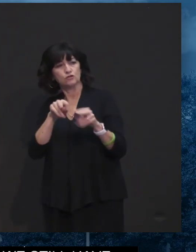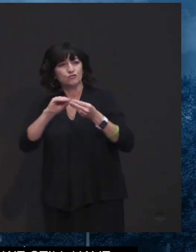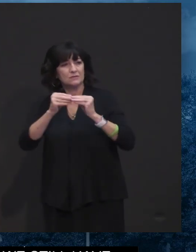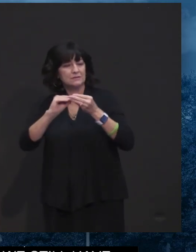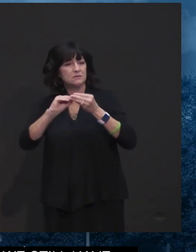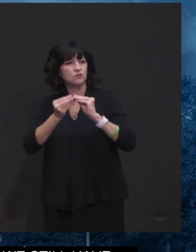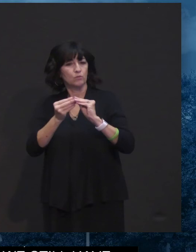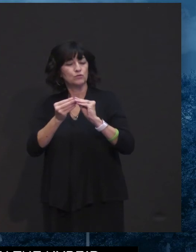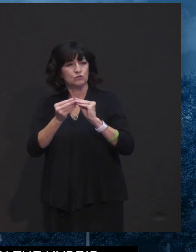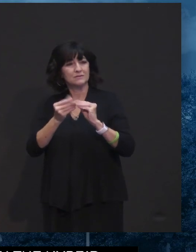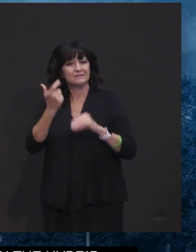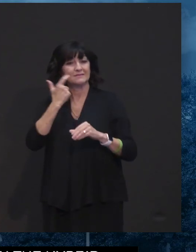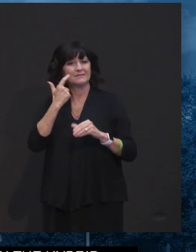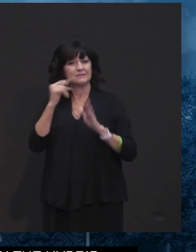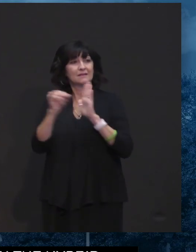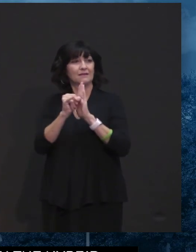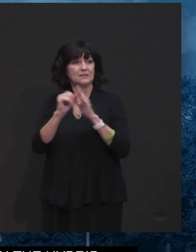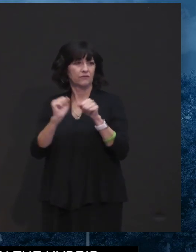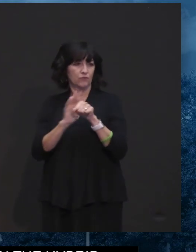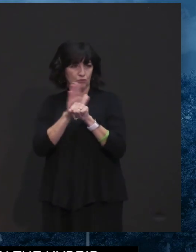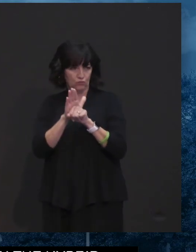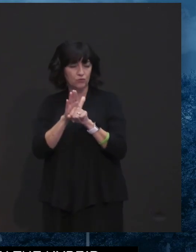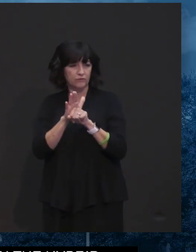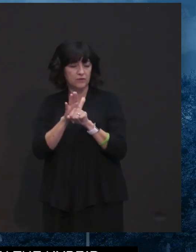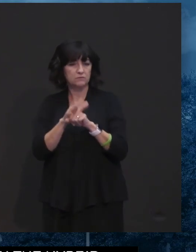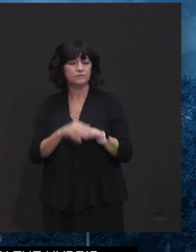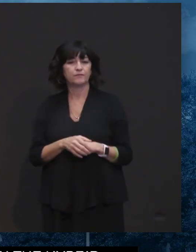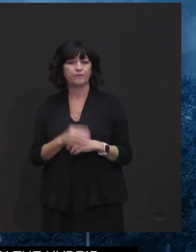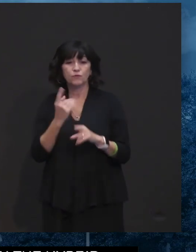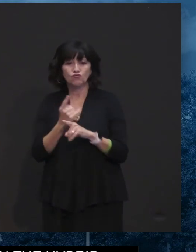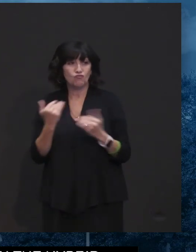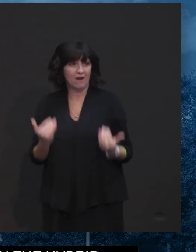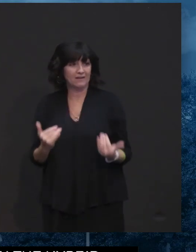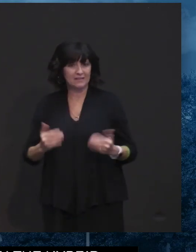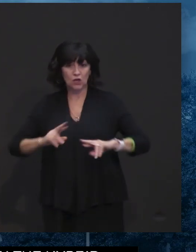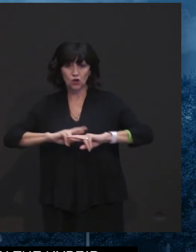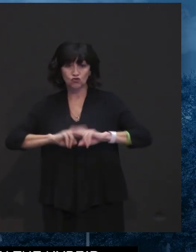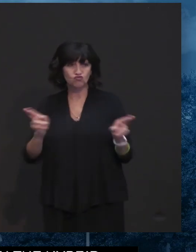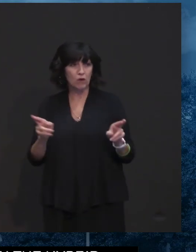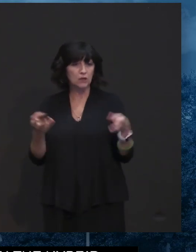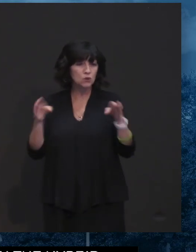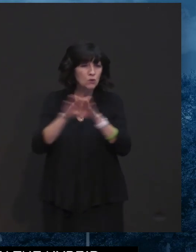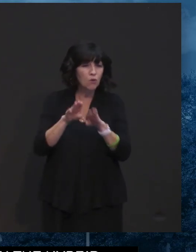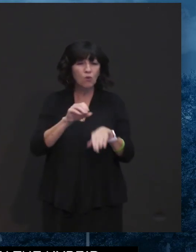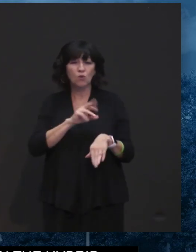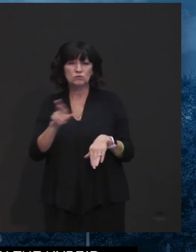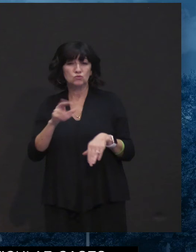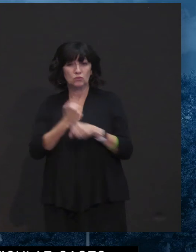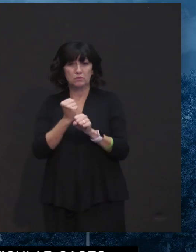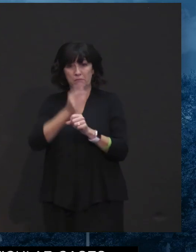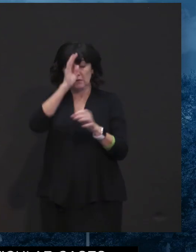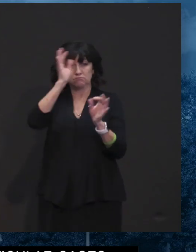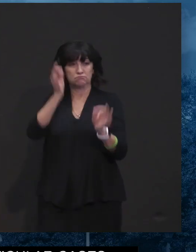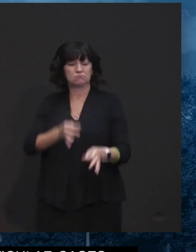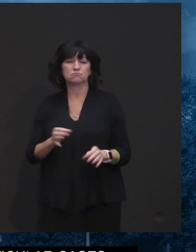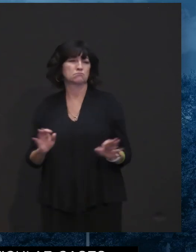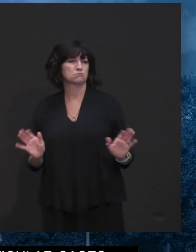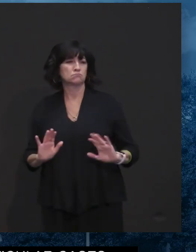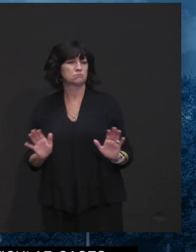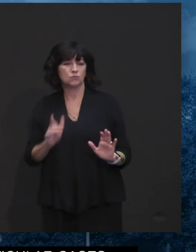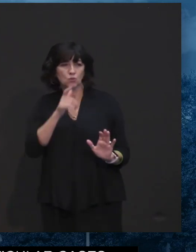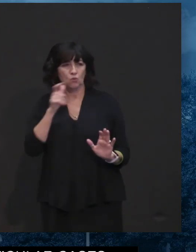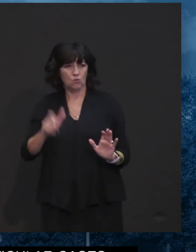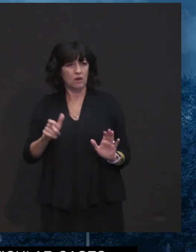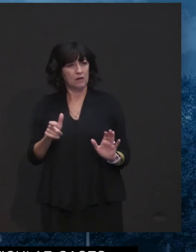geographic concentration to it. Doesn't seem to be at the moment. And those other two measures give us a comfort level that we're